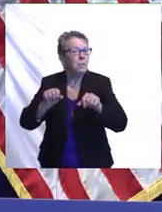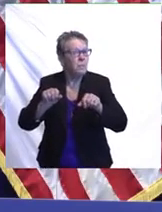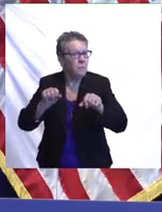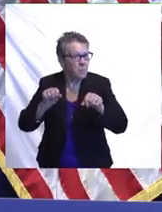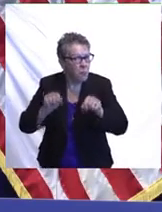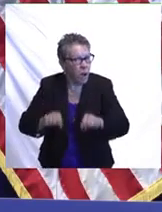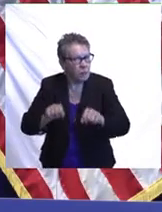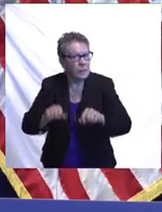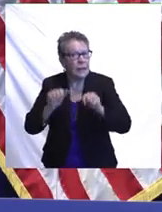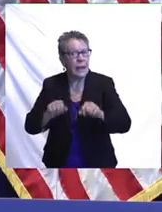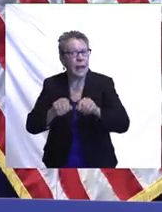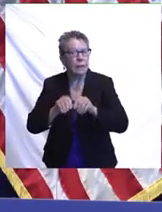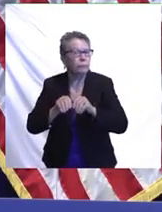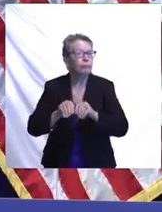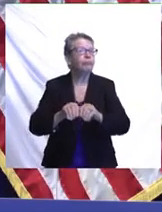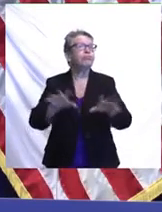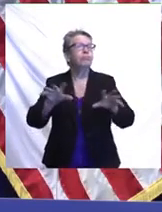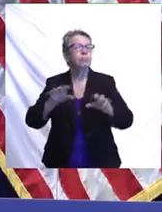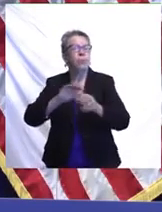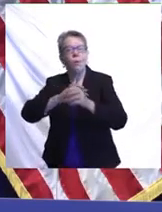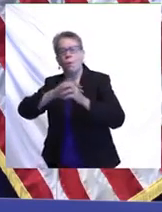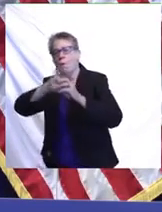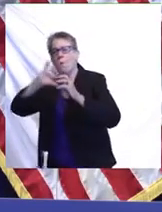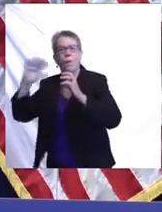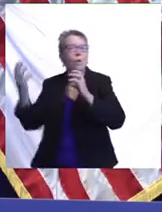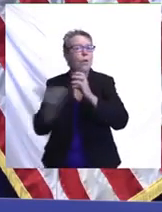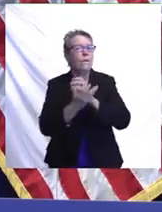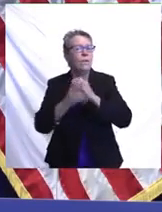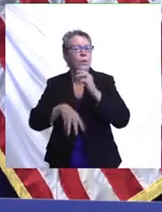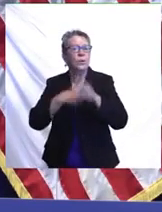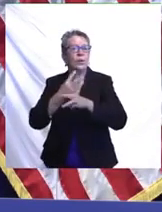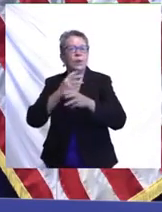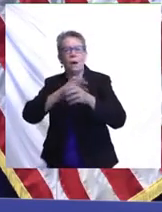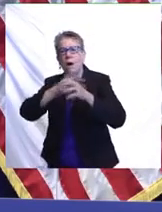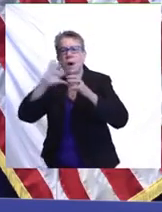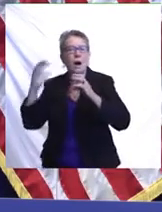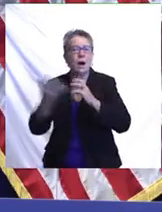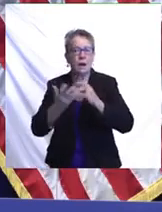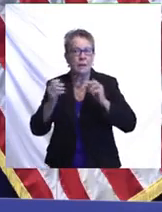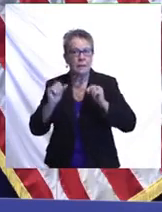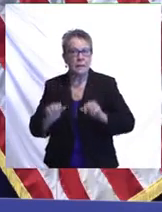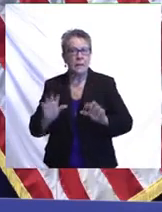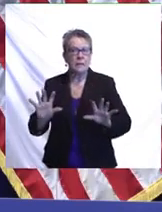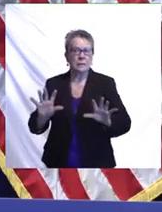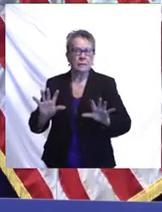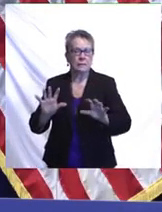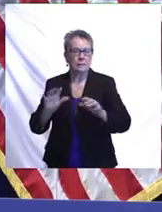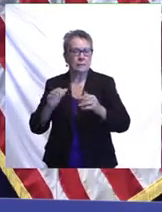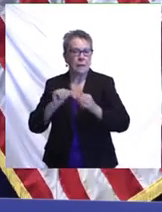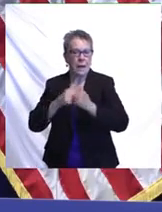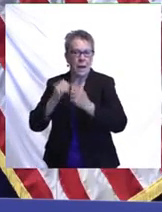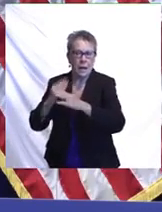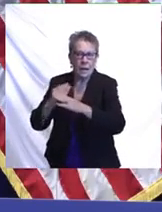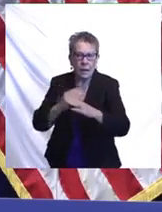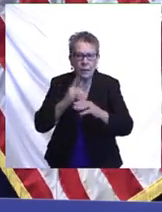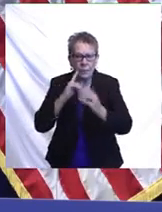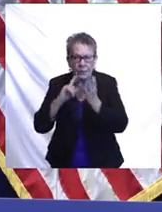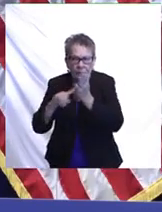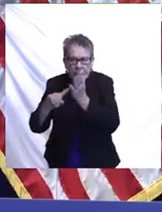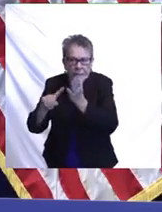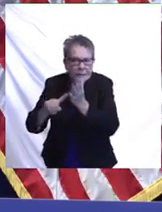Studies are underway to evaluate the transmissibility, the severity, and reinfection risk of the